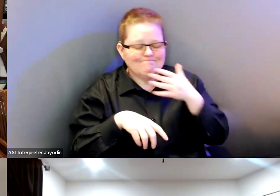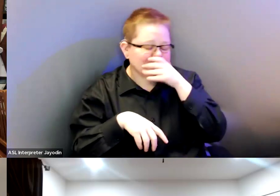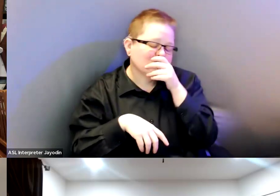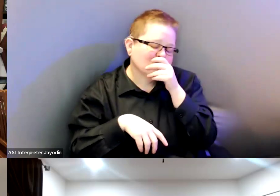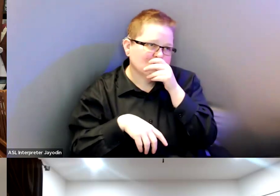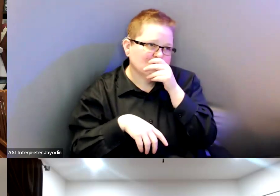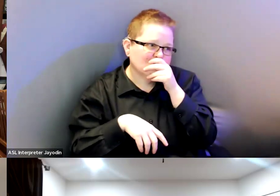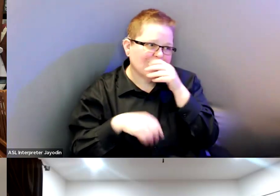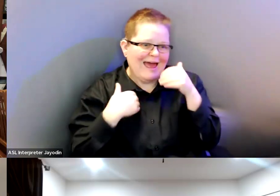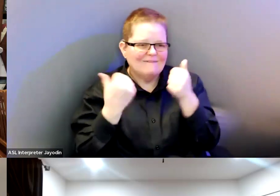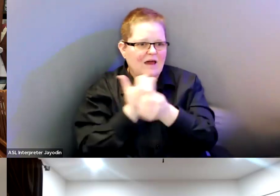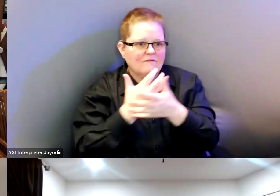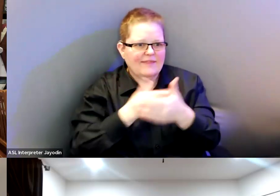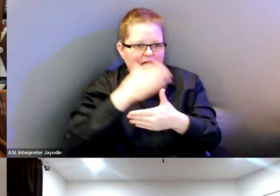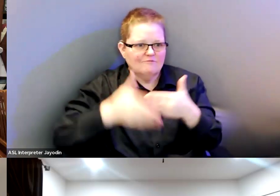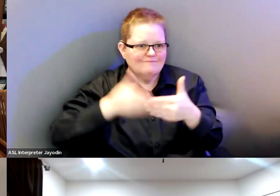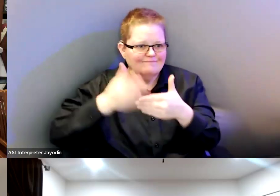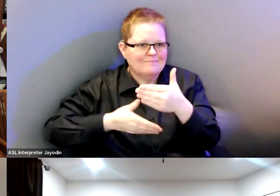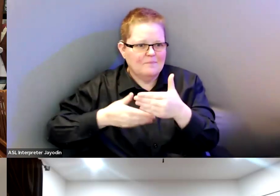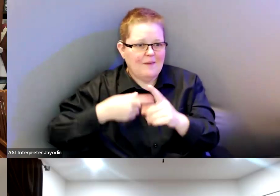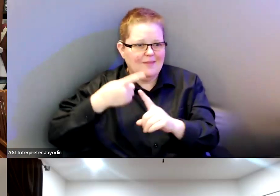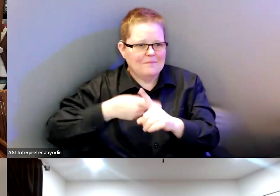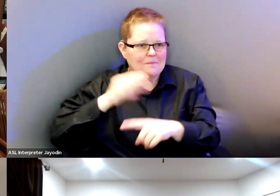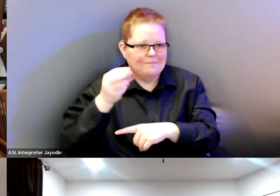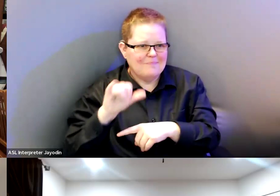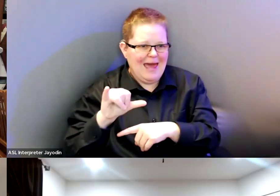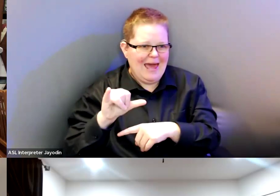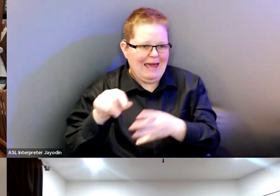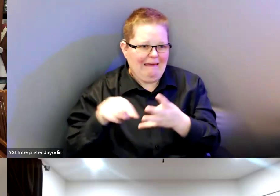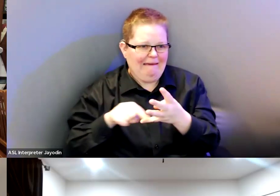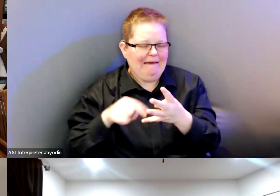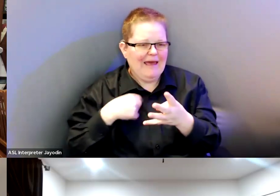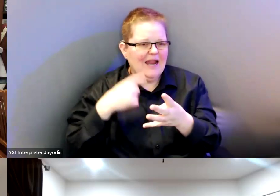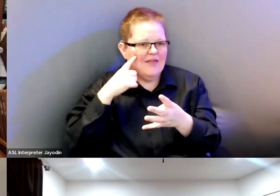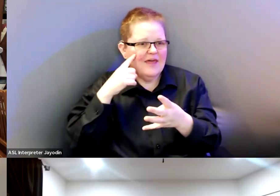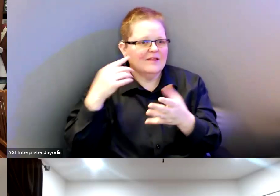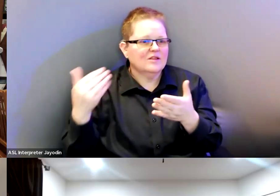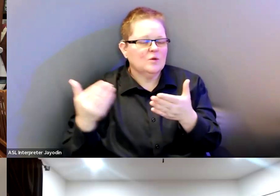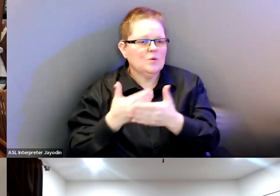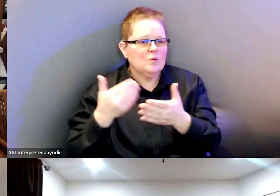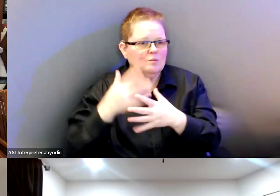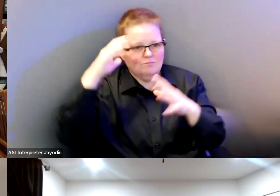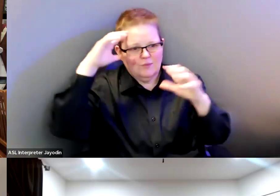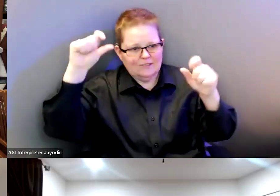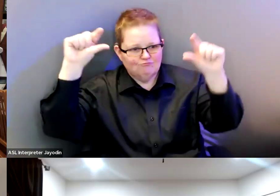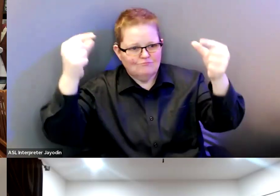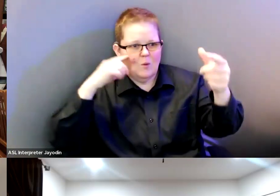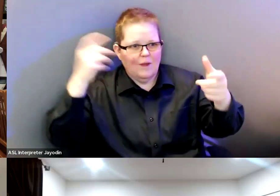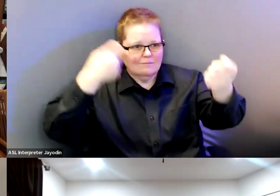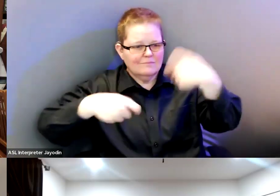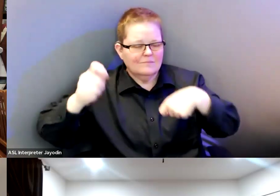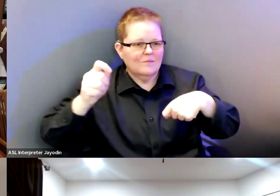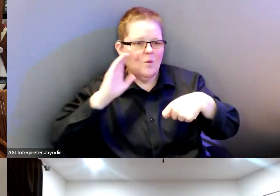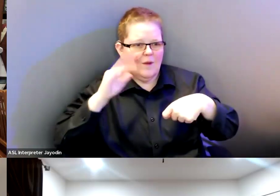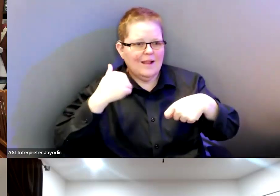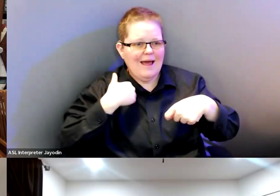have everything wrapped up by the end of May. And I suspect the incoming administration may have, you know, we know they've got the DOGE